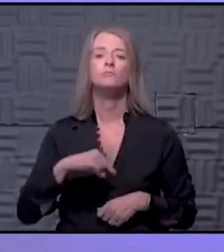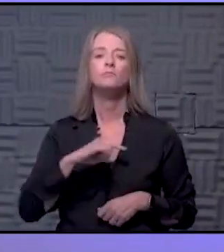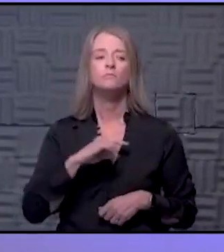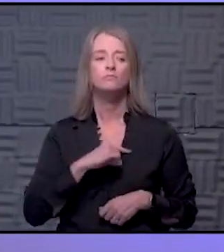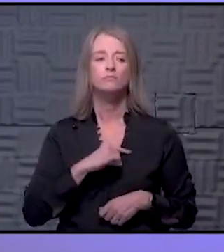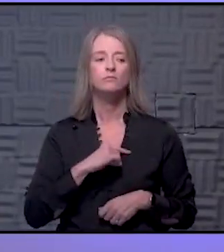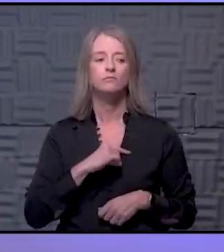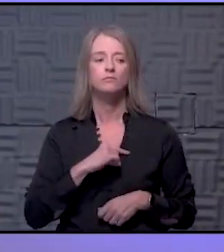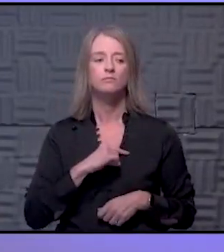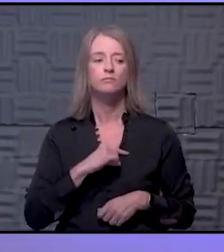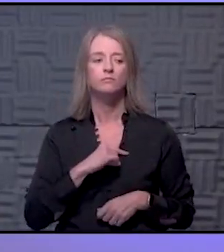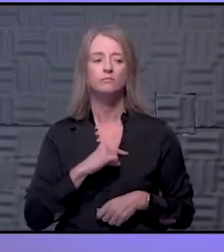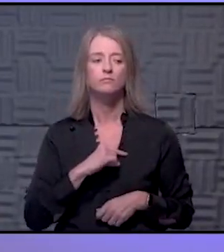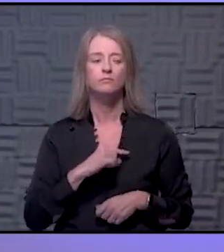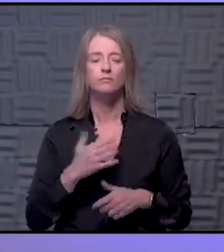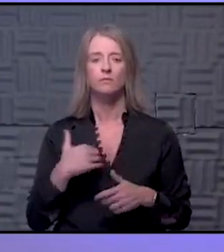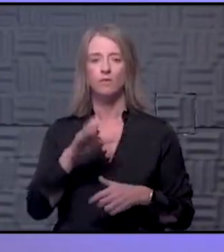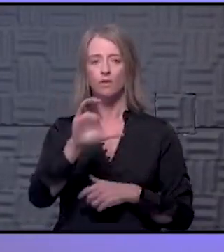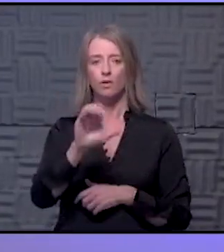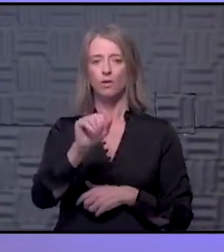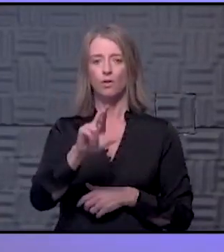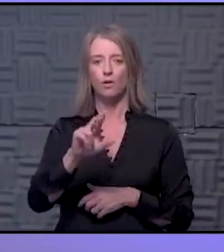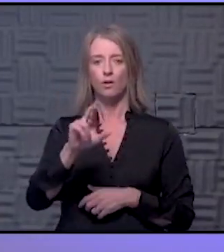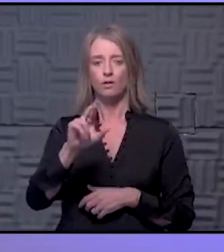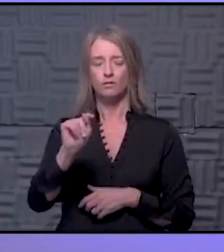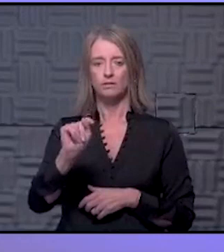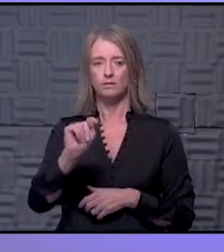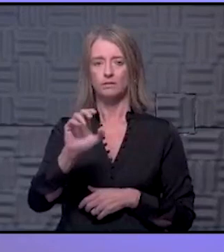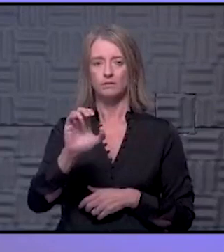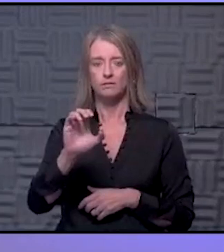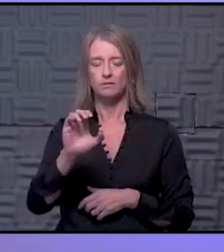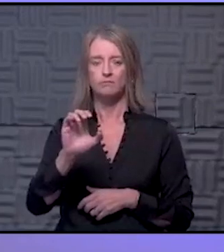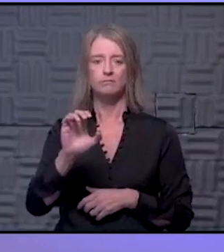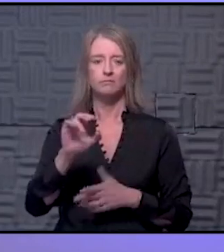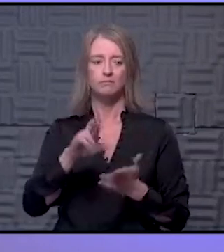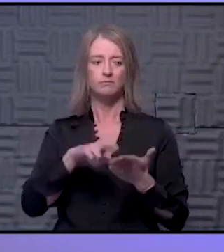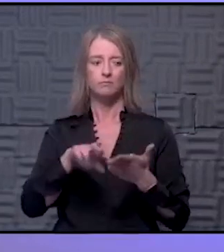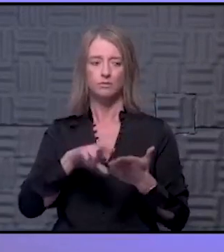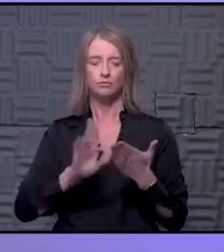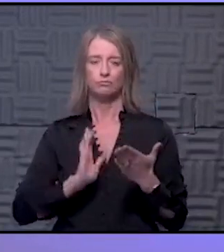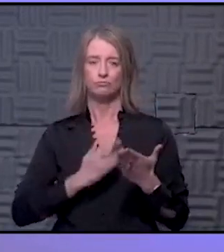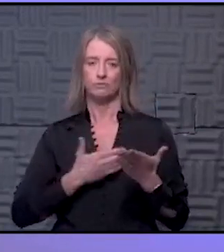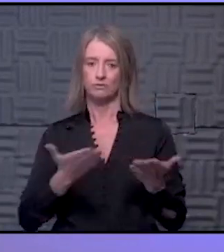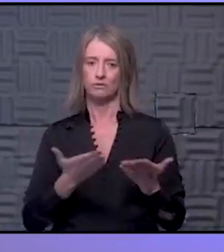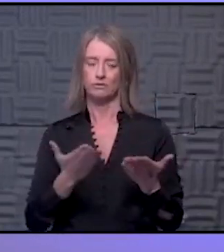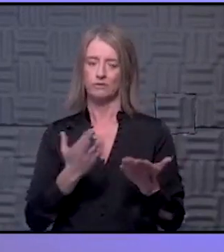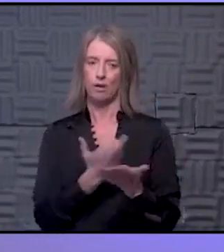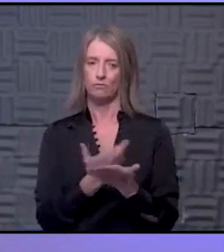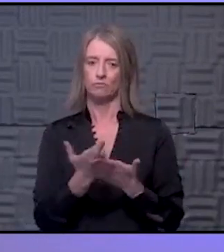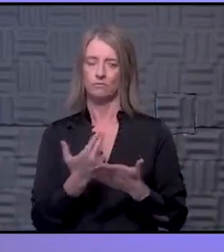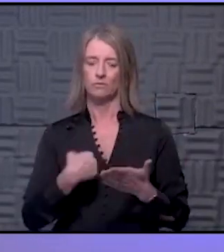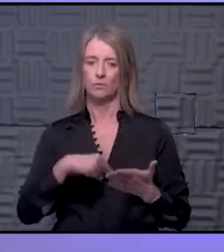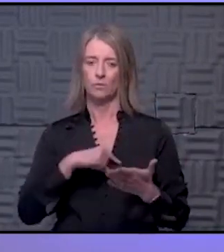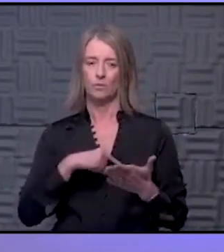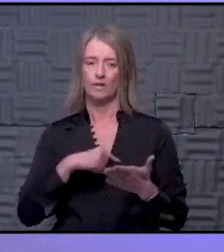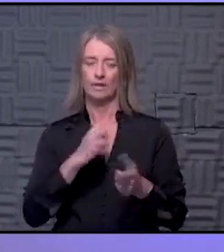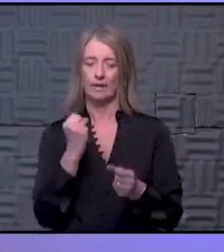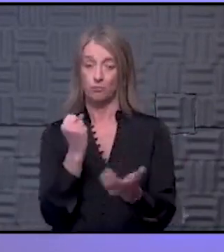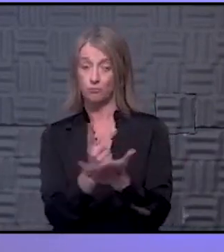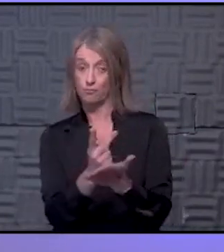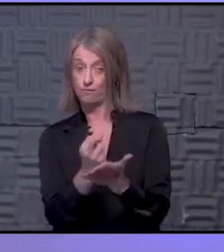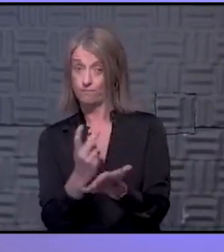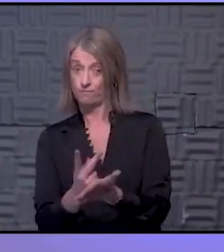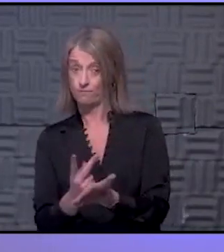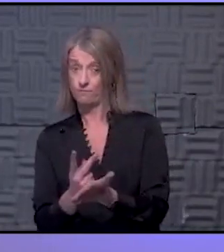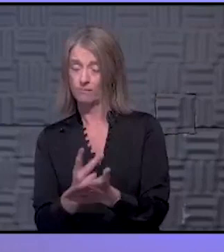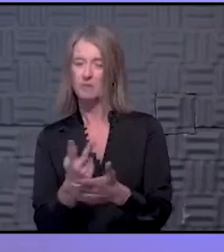great substantial CAR T cell program here in KU Medical Center with all our research and with all our resources, I think, once it get approved, I'm hoping